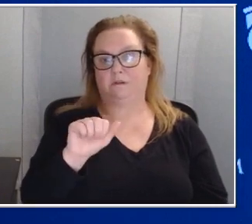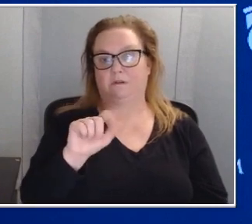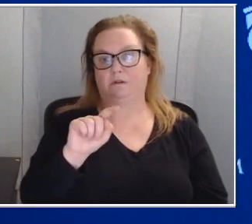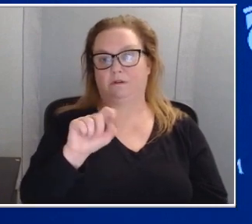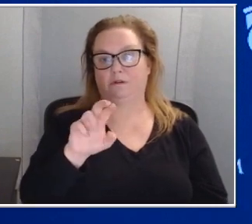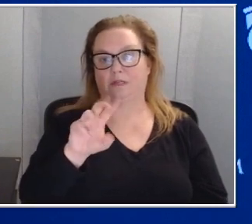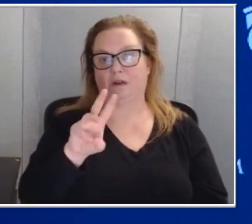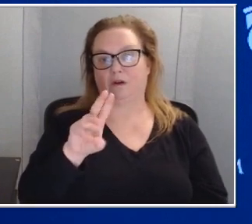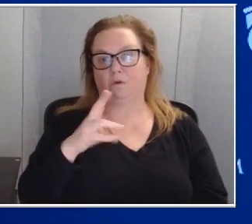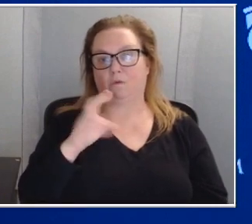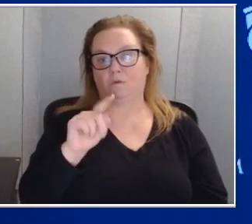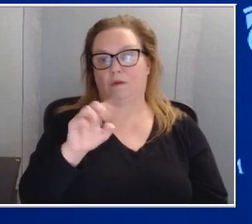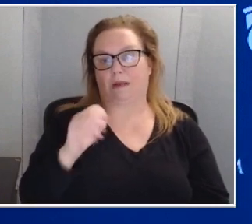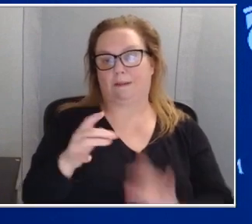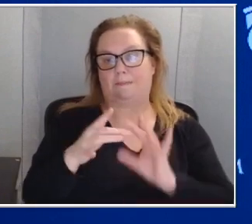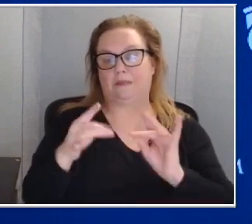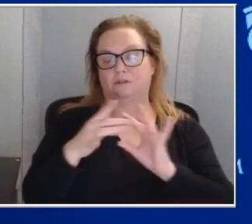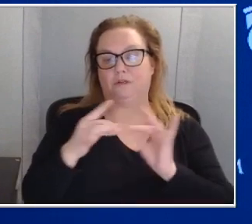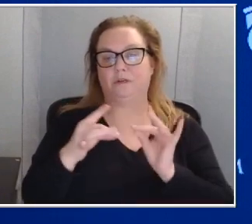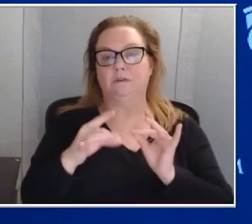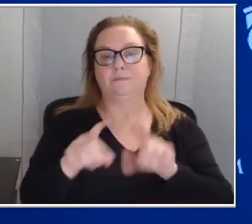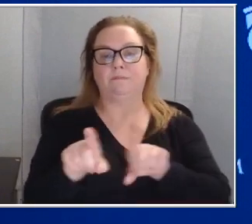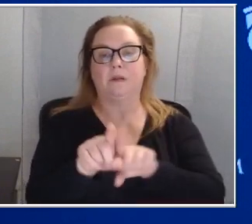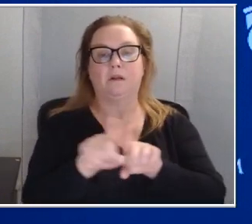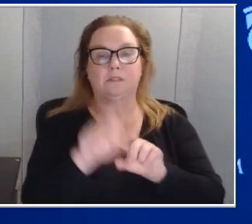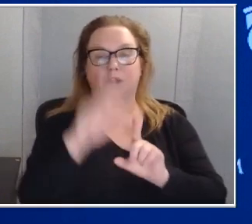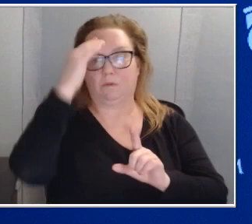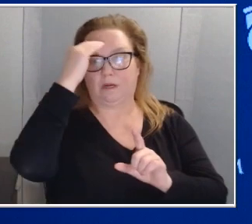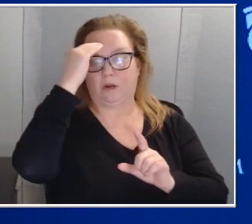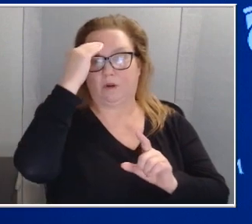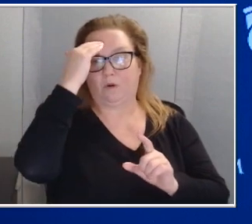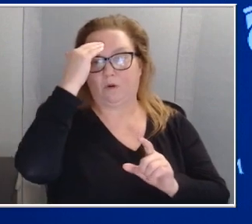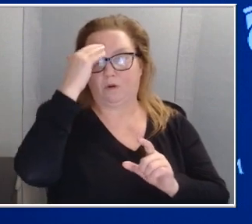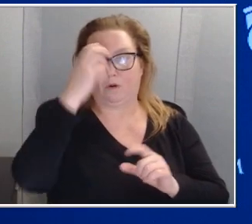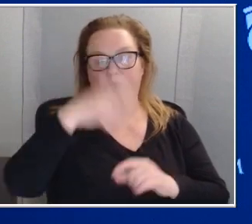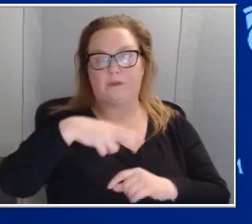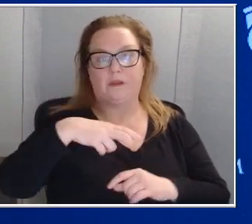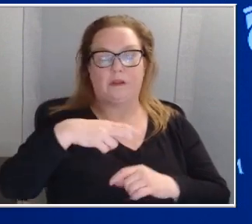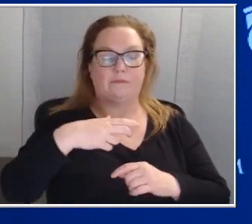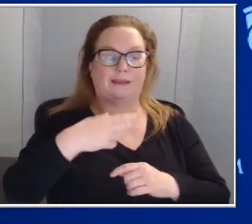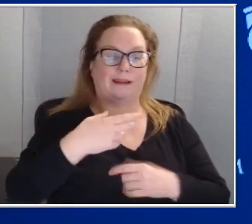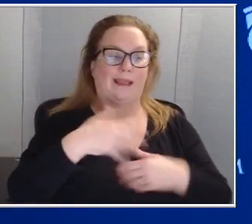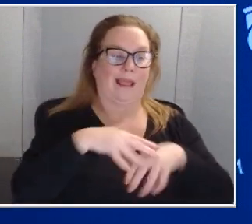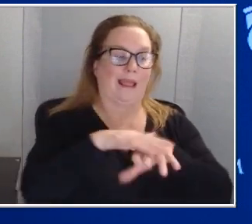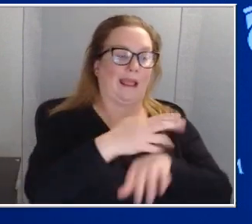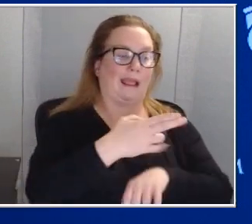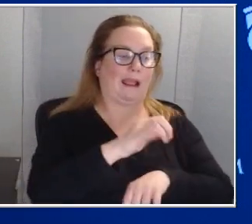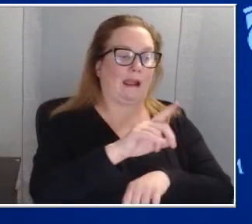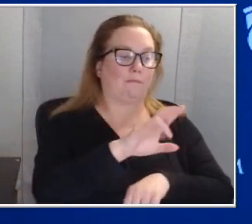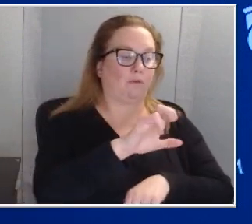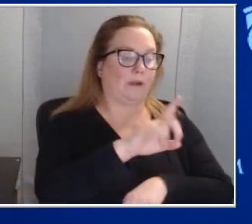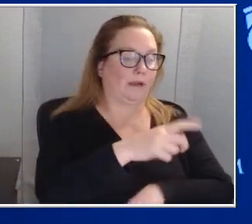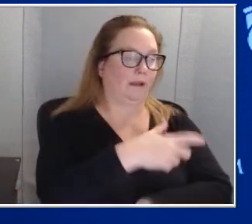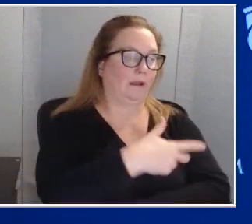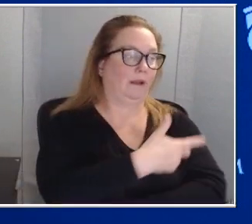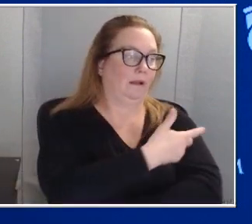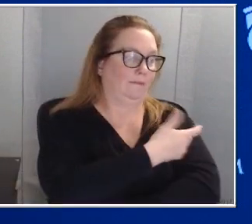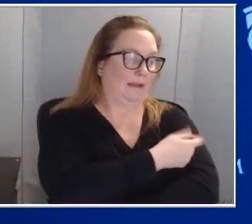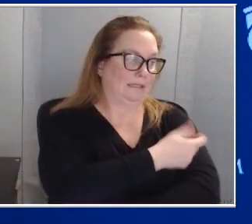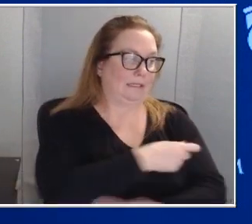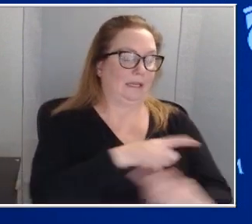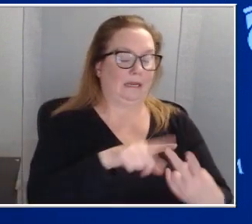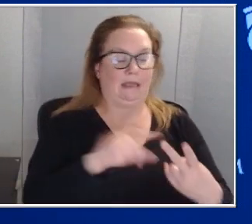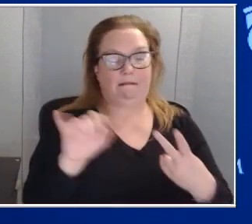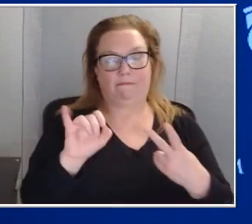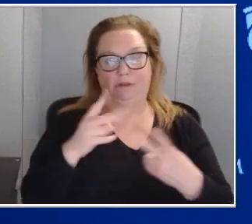forward as well. But then also we know that if you have that hybrid immunity, which is basically vaccine plus infection, you are